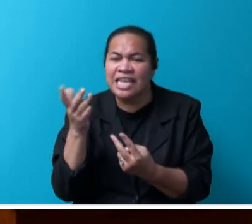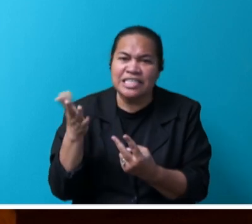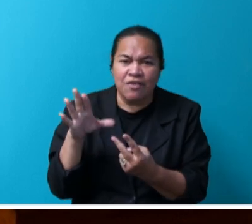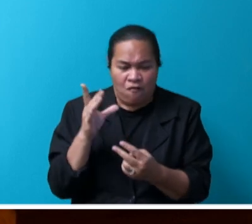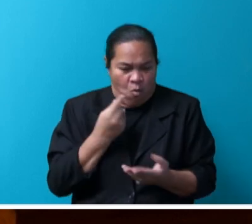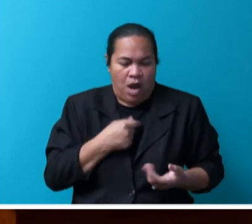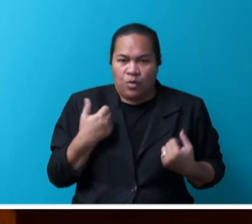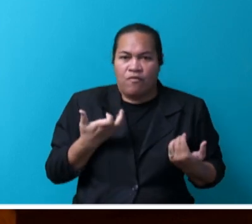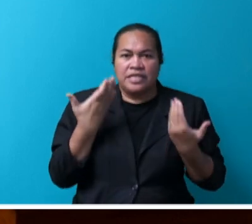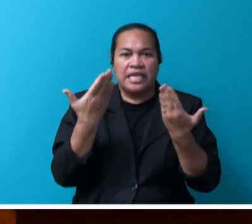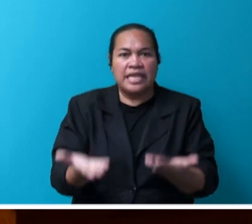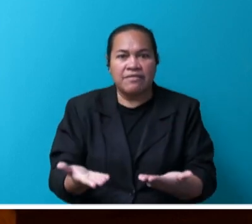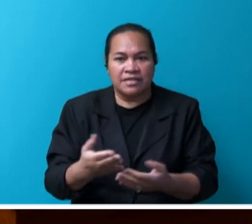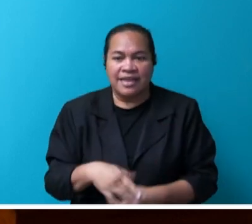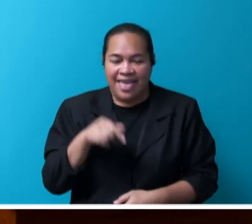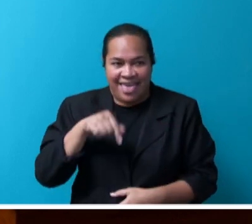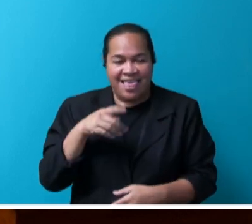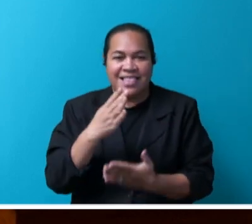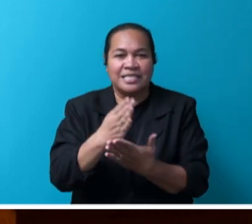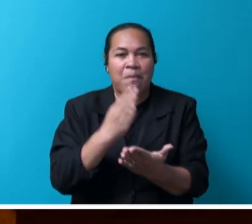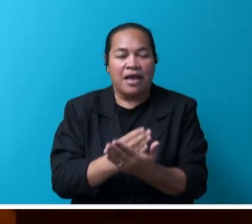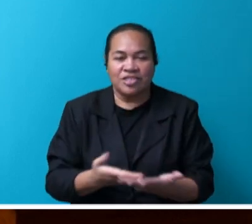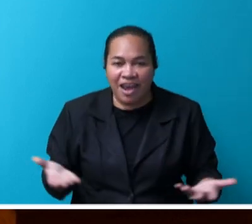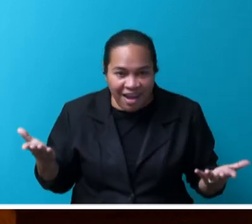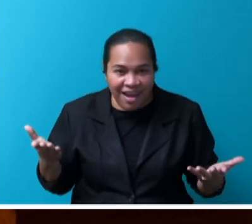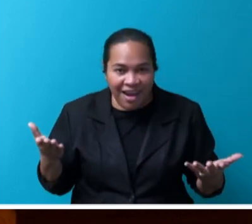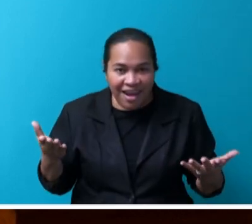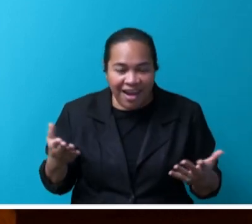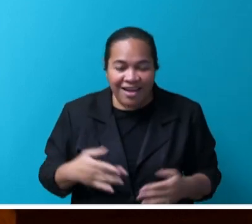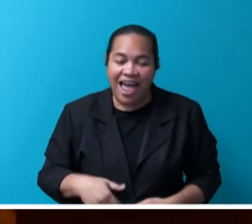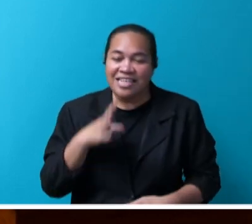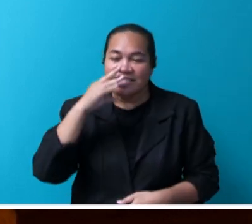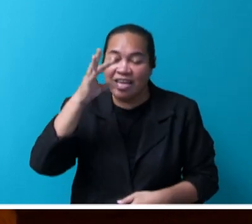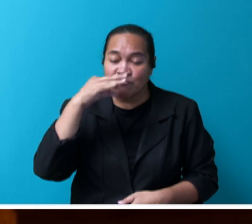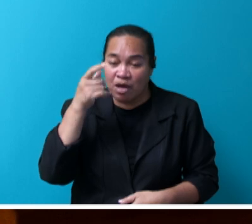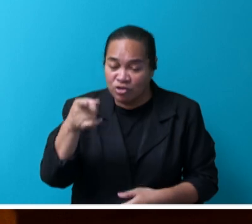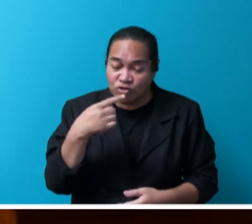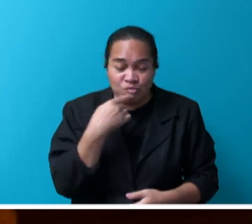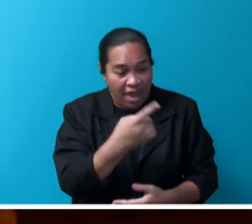In our level, and may God continue to bless our beloved Fiji and its people.